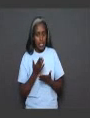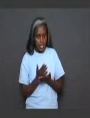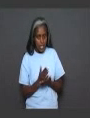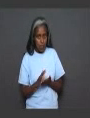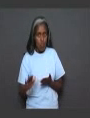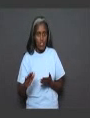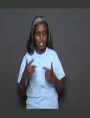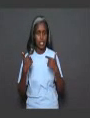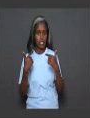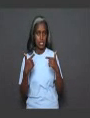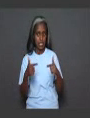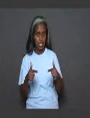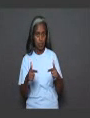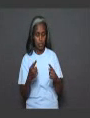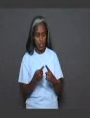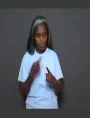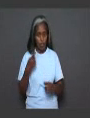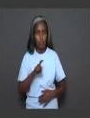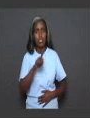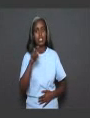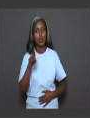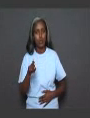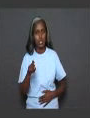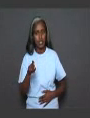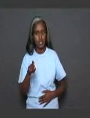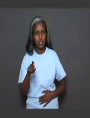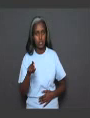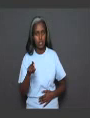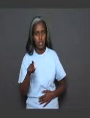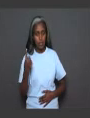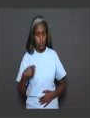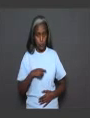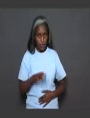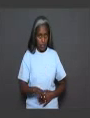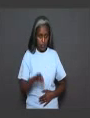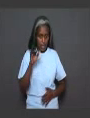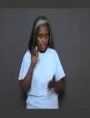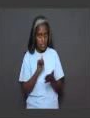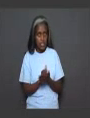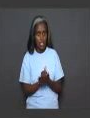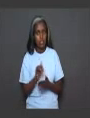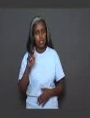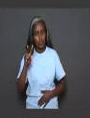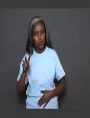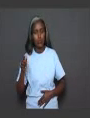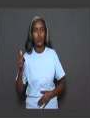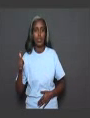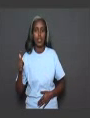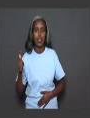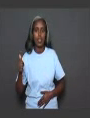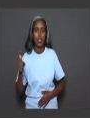Removing the limit from the equation, we find that